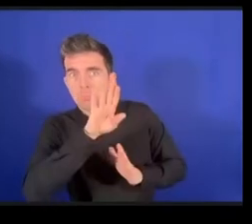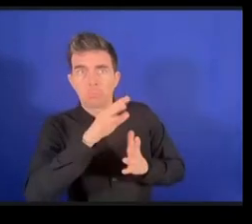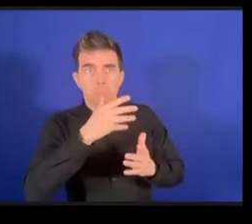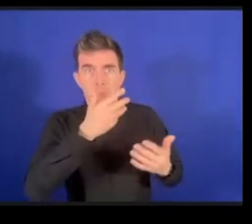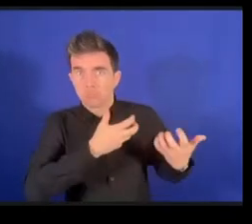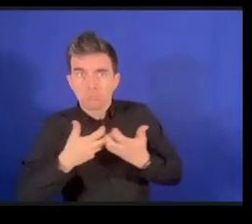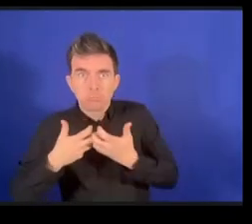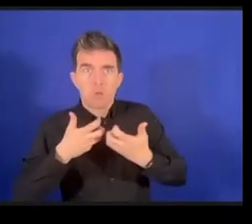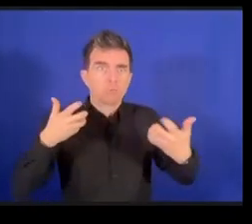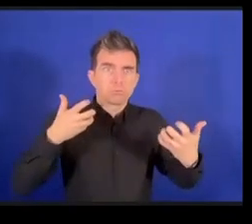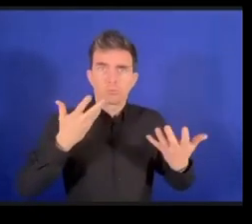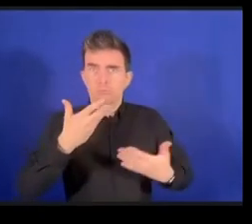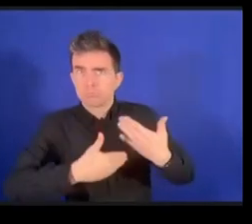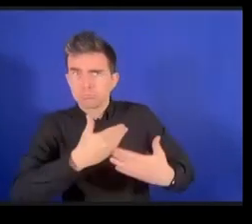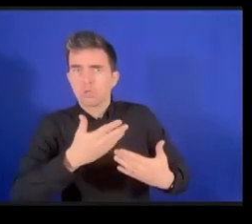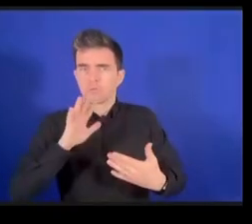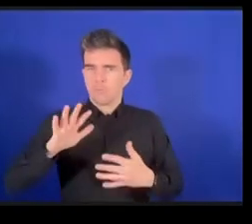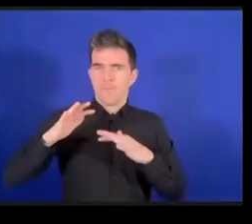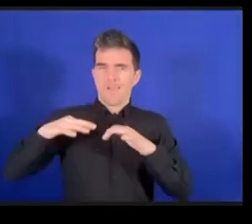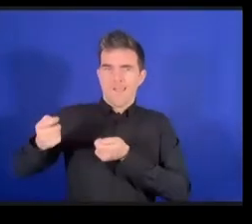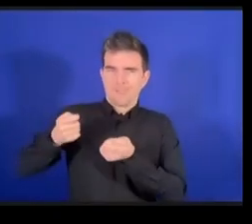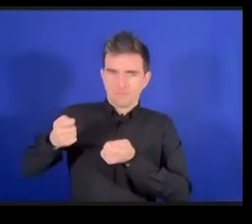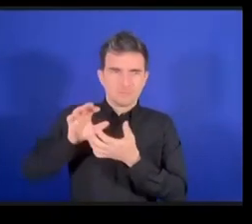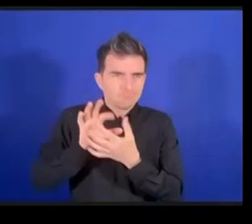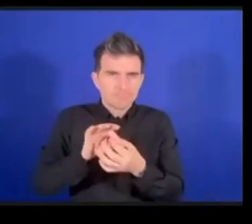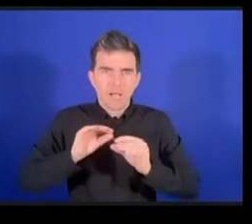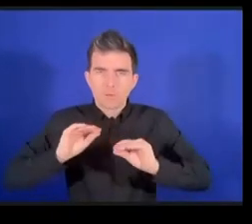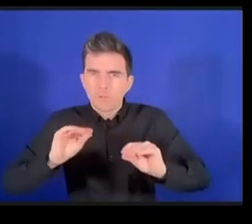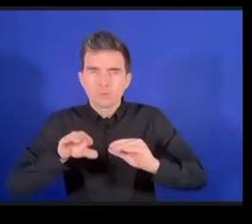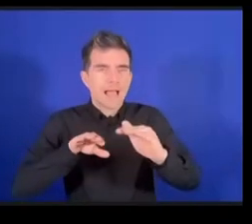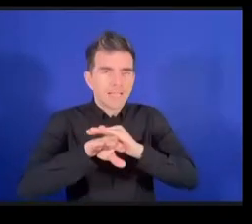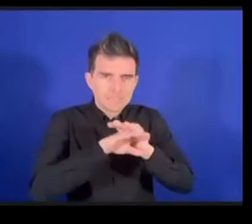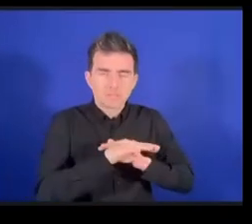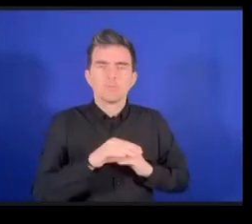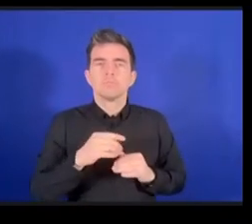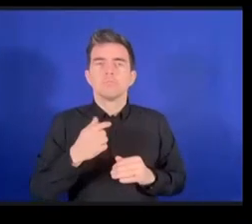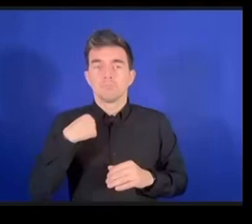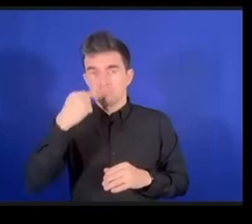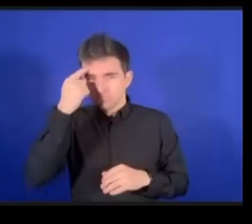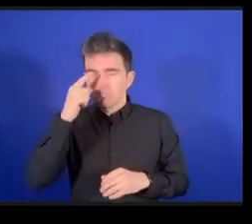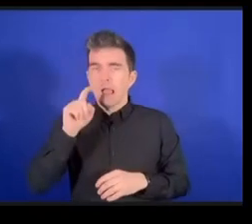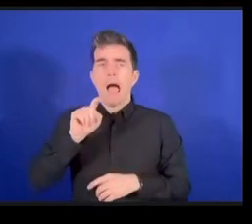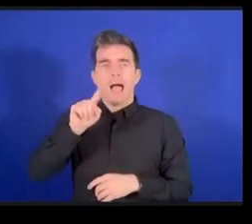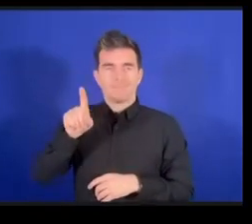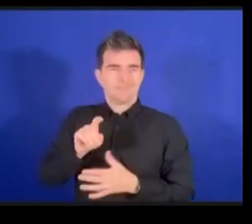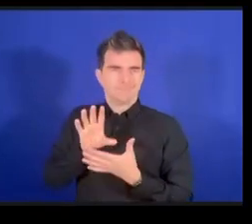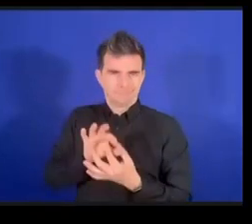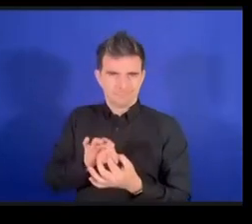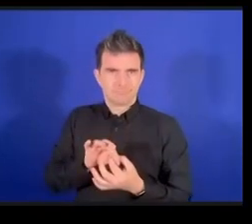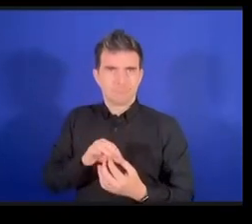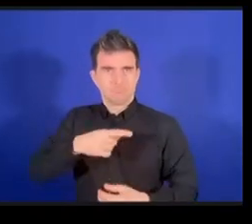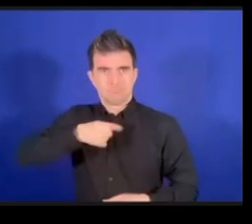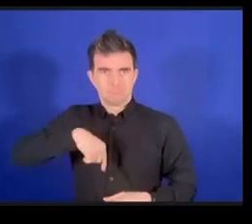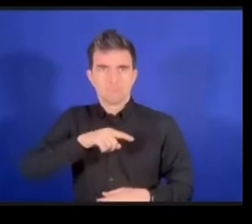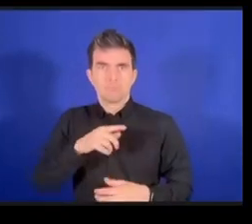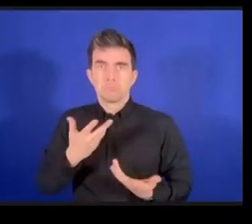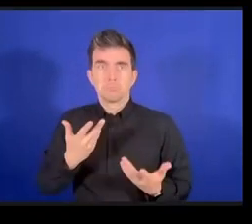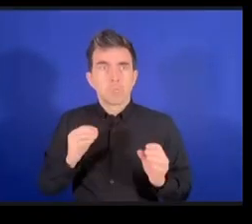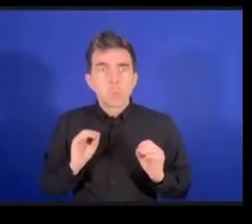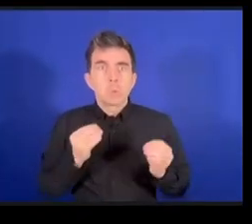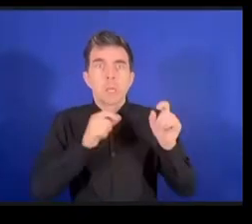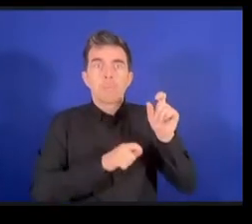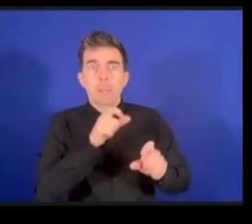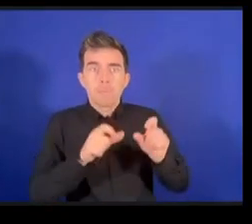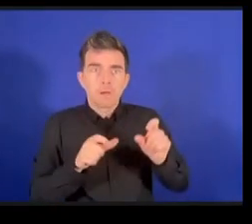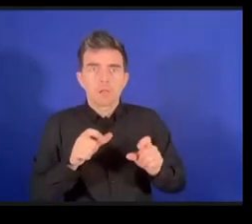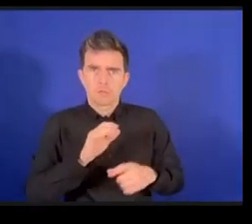so eloquently talked about uh the youth voice and you asked her the question about how to FastTrack uh the efforts and I'm think thinking